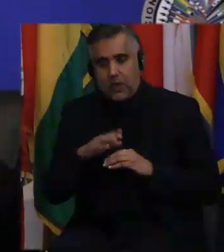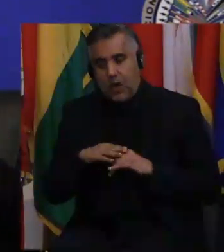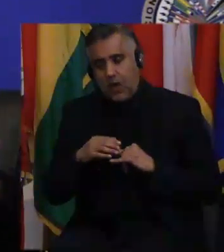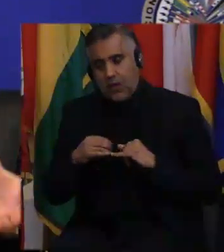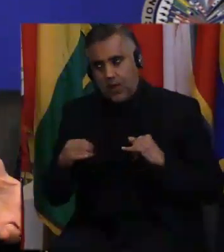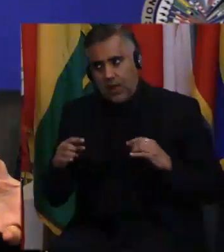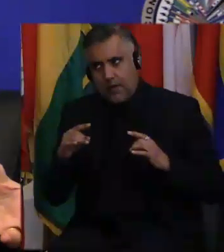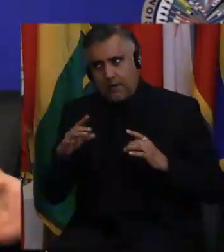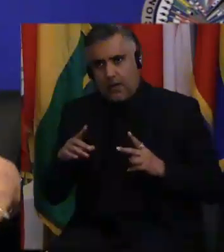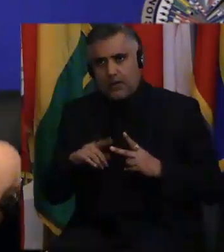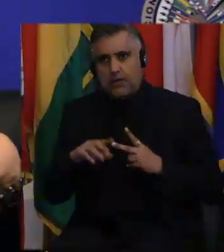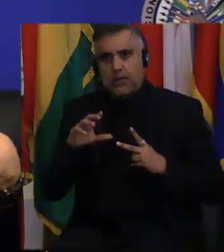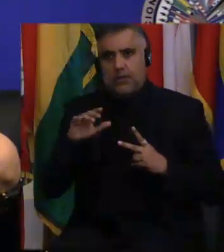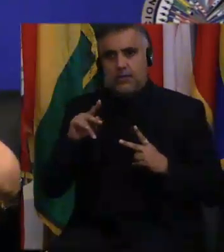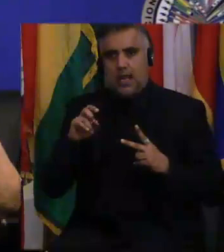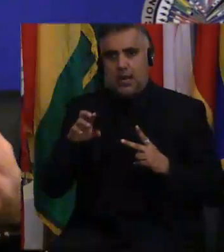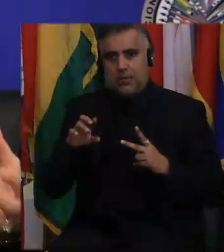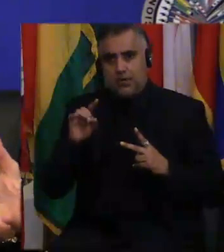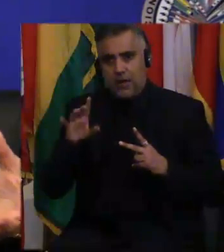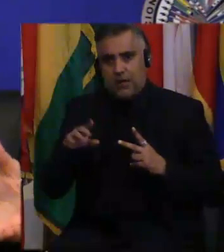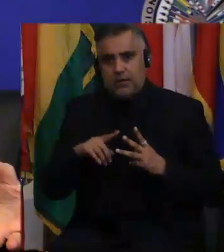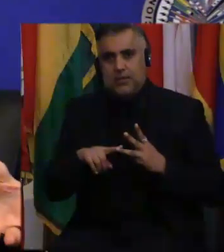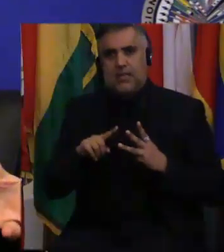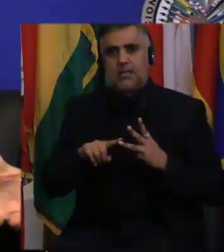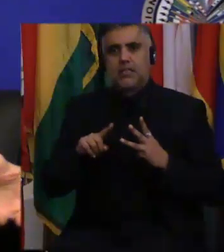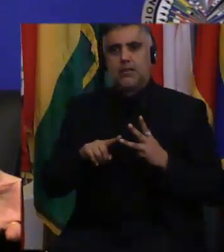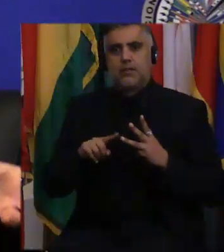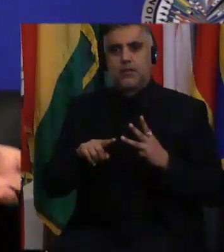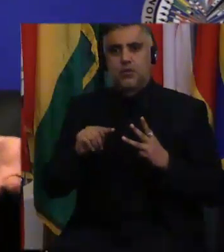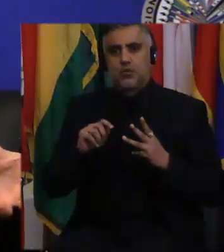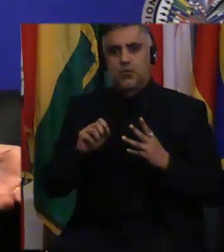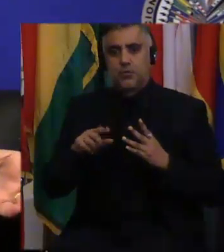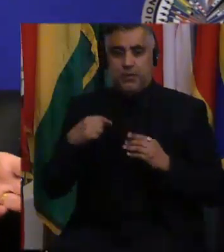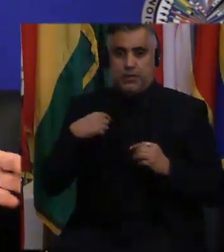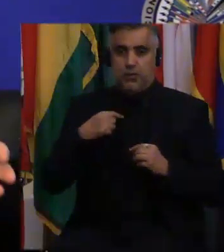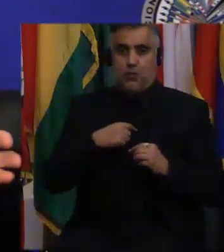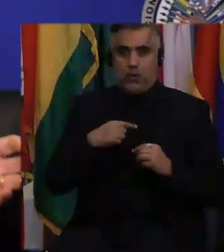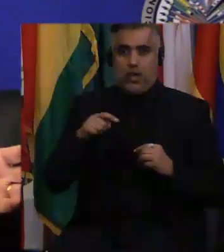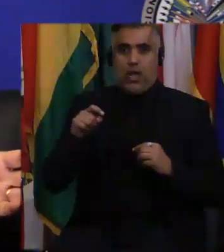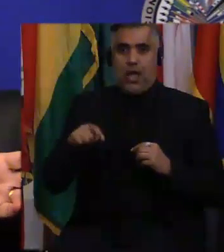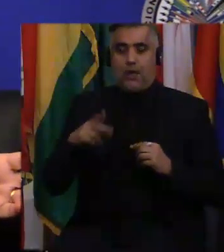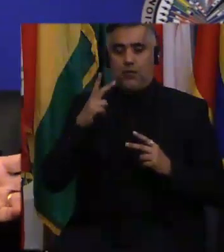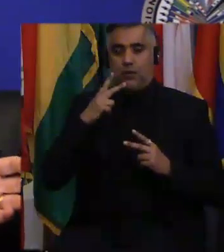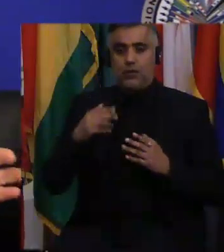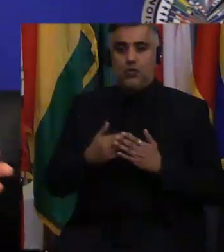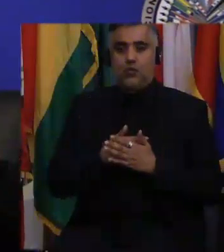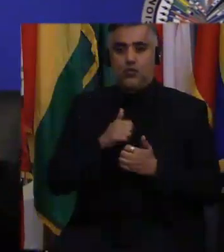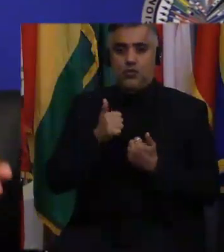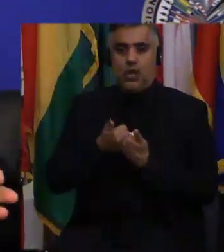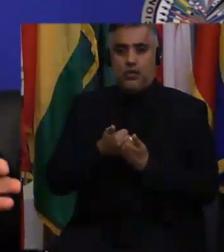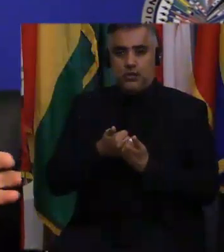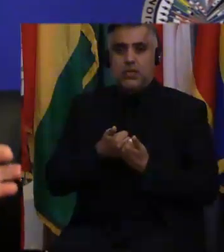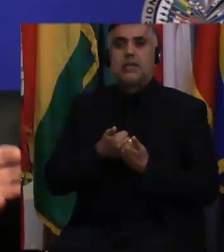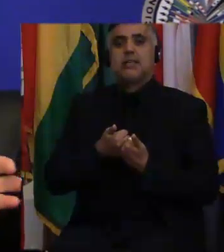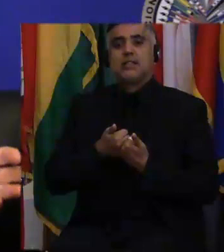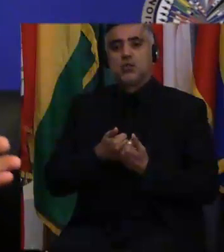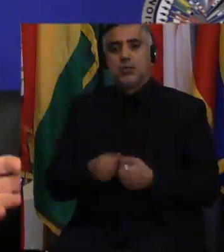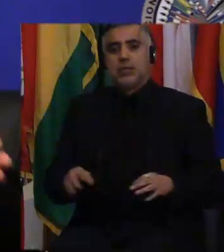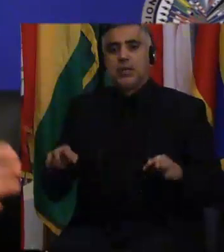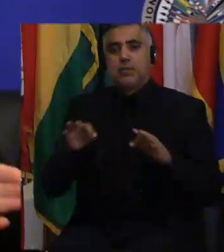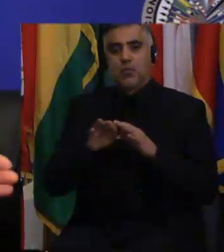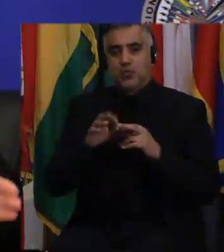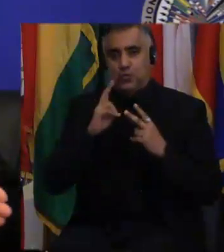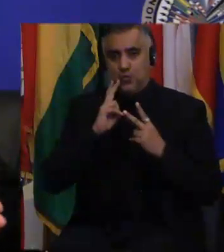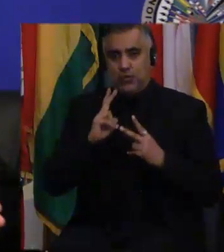online violence, cyber violence. There are different terms used because we have to see new challenges. It is extremely important